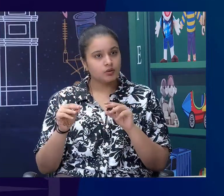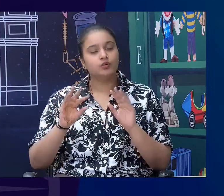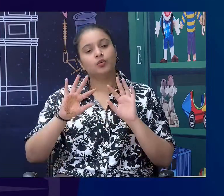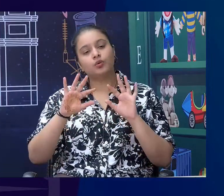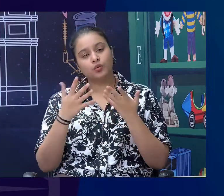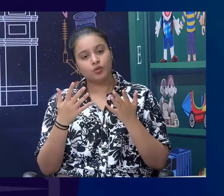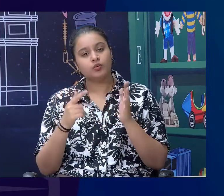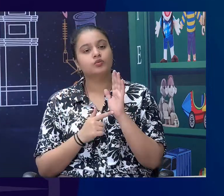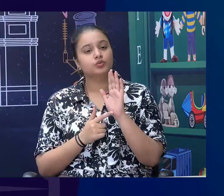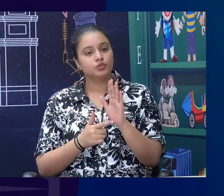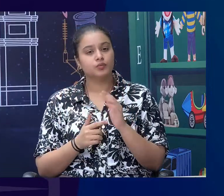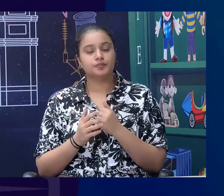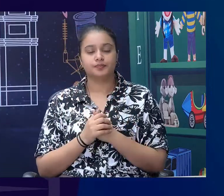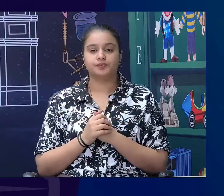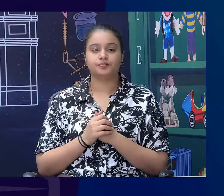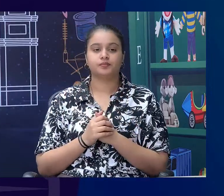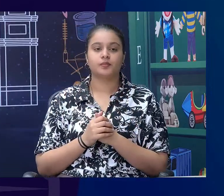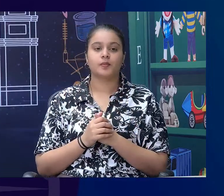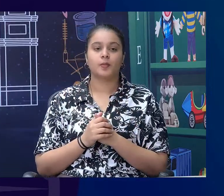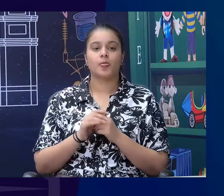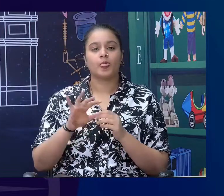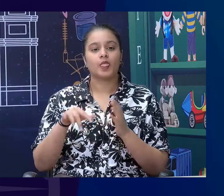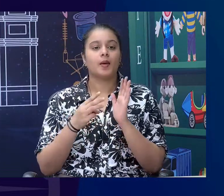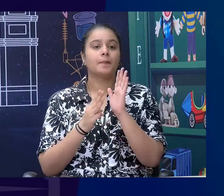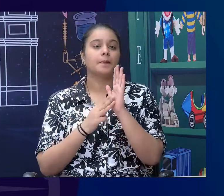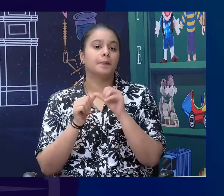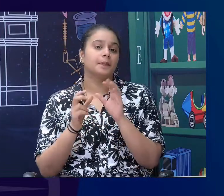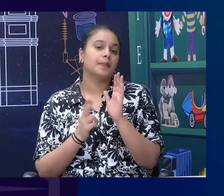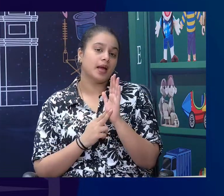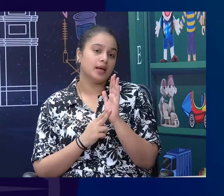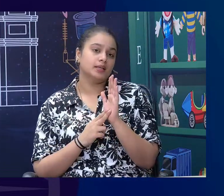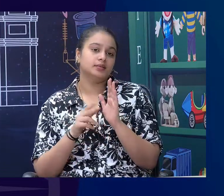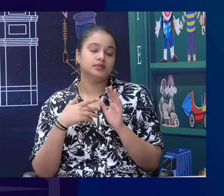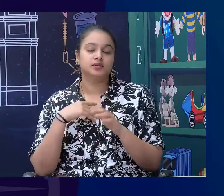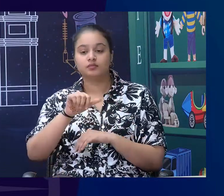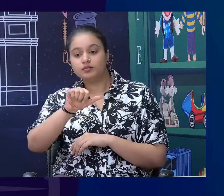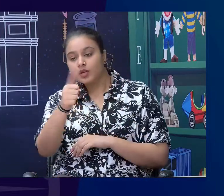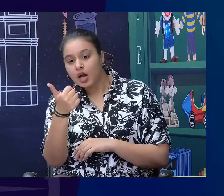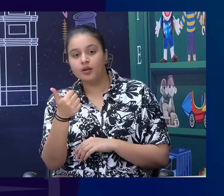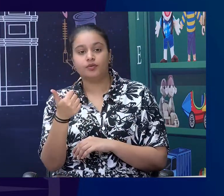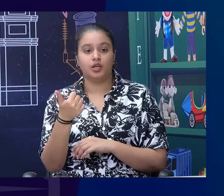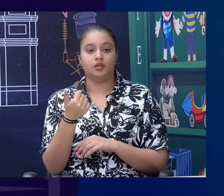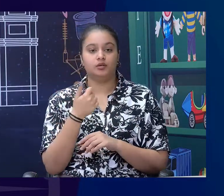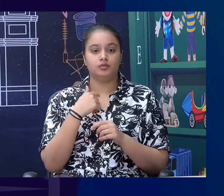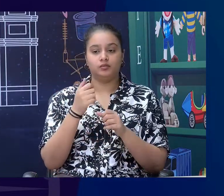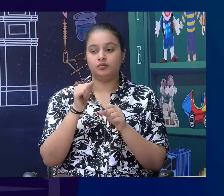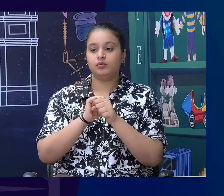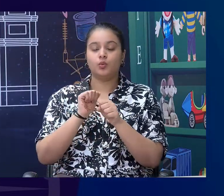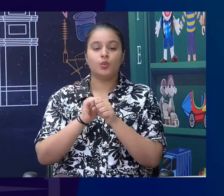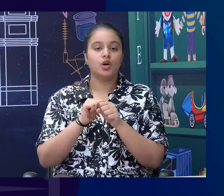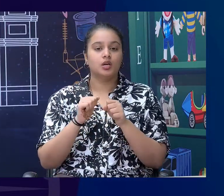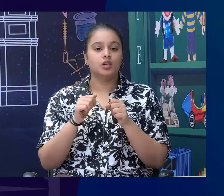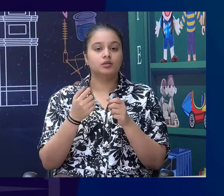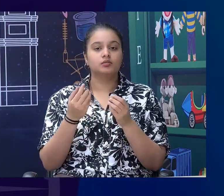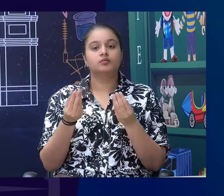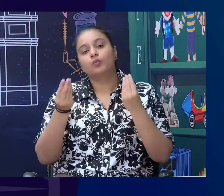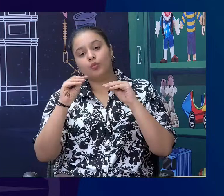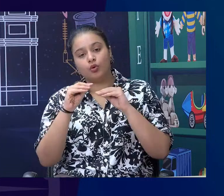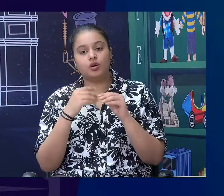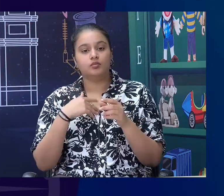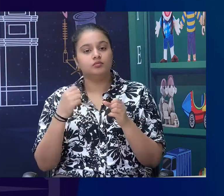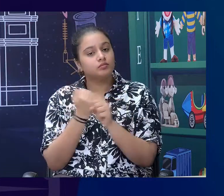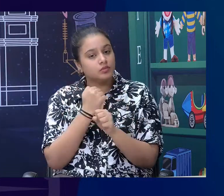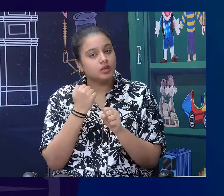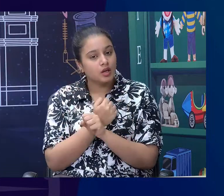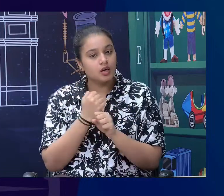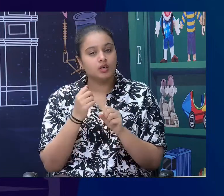projected to be. And the man's decision was to make the other animals work harder because he could not make camel work. Yes. And they